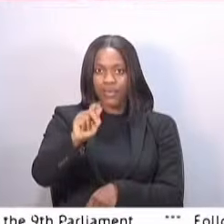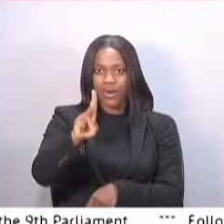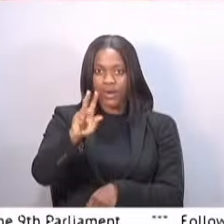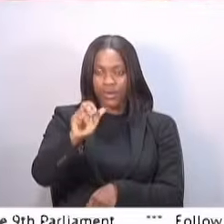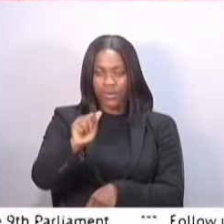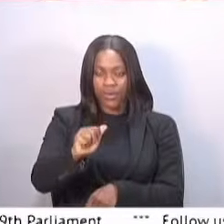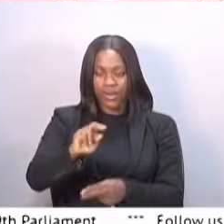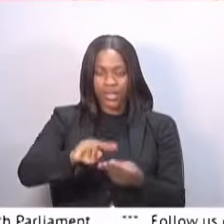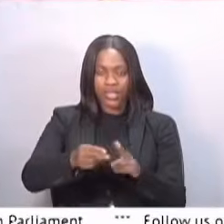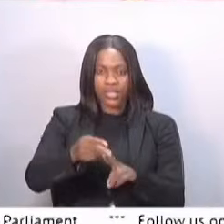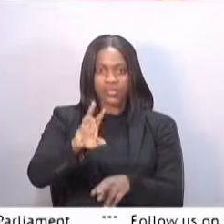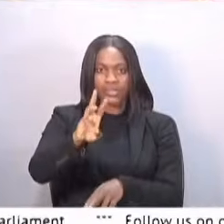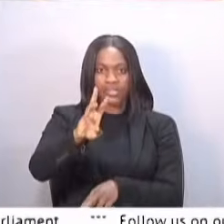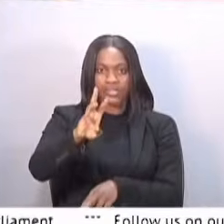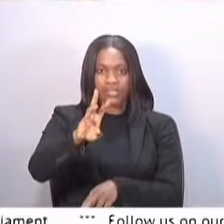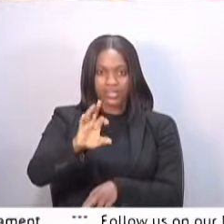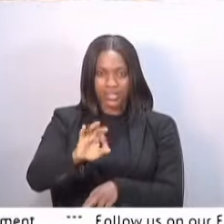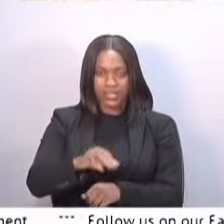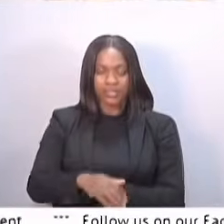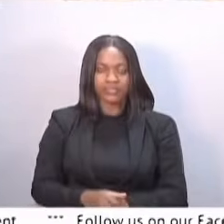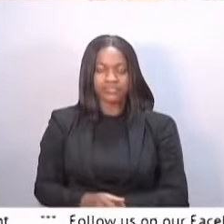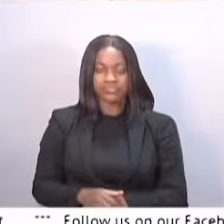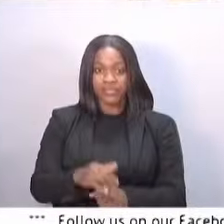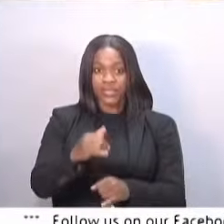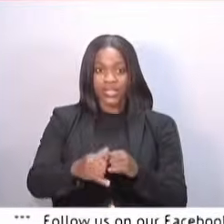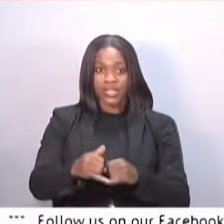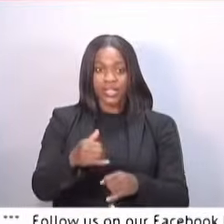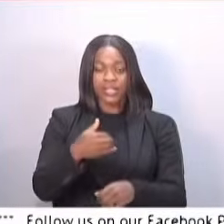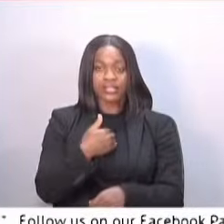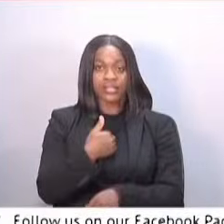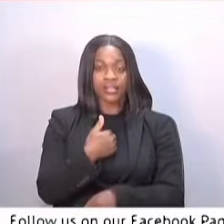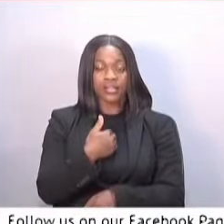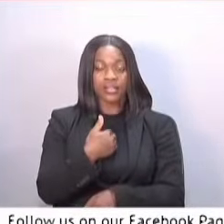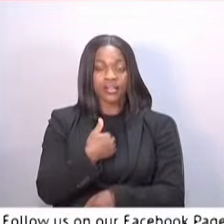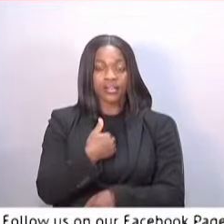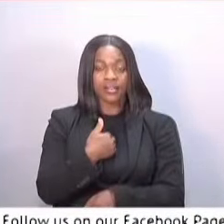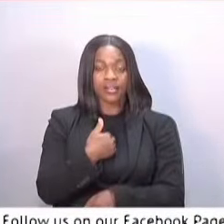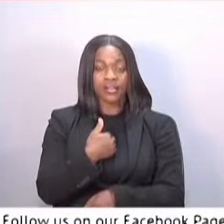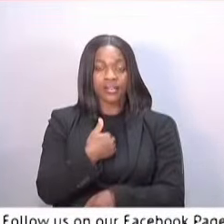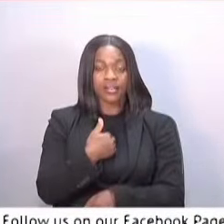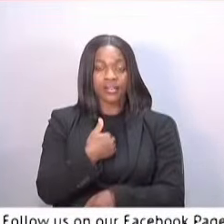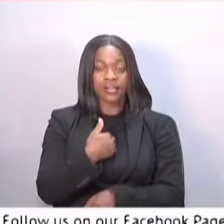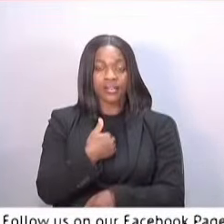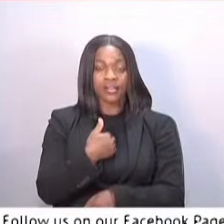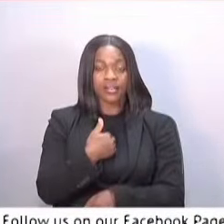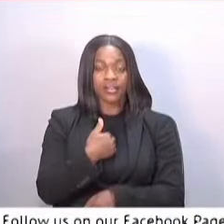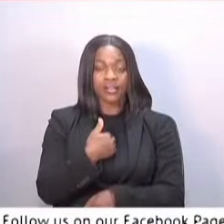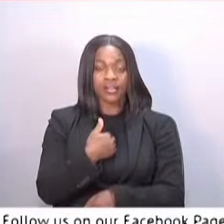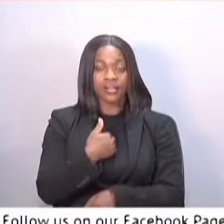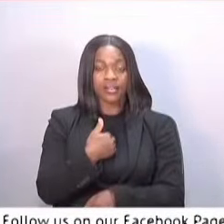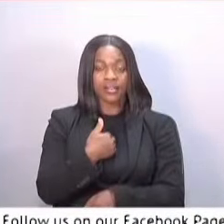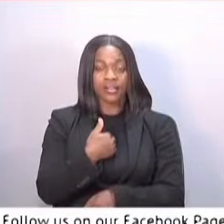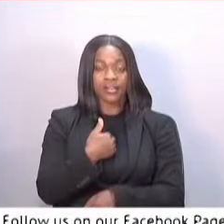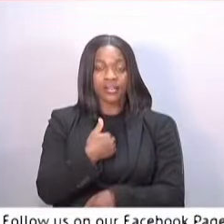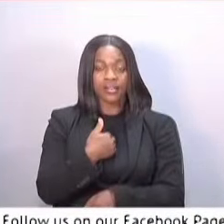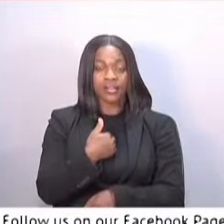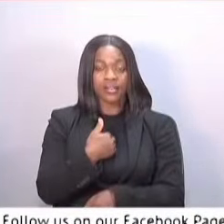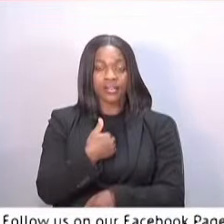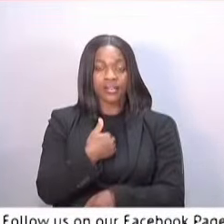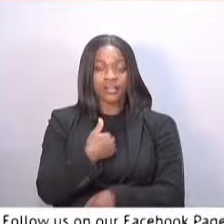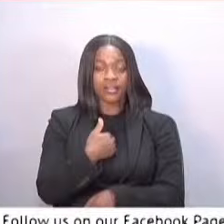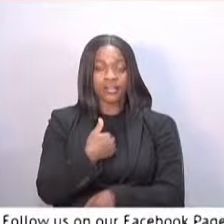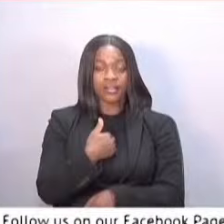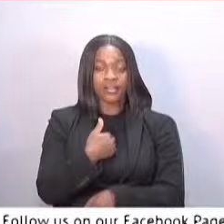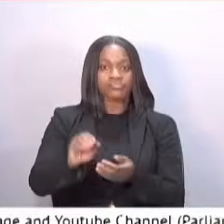69. And finally, we have Nursing and Midwifery Training